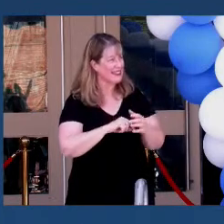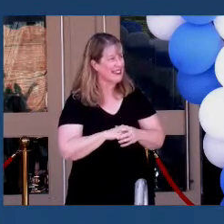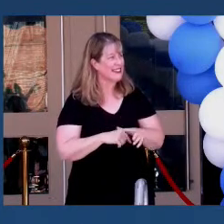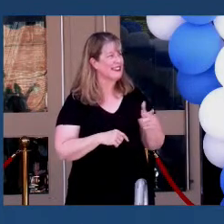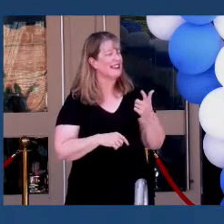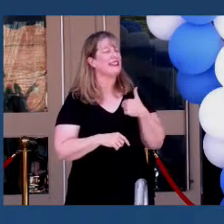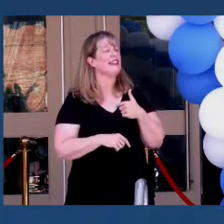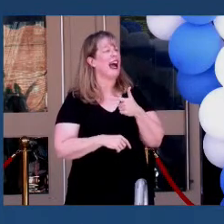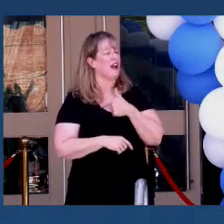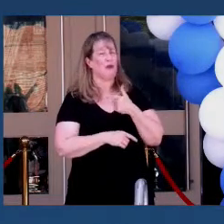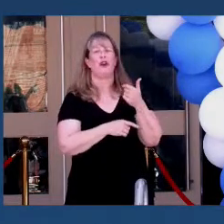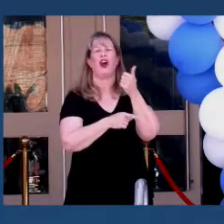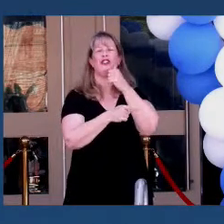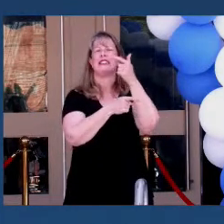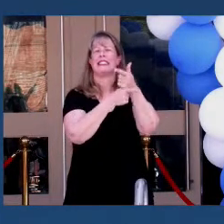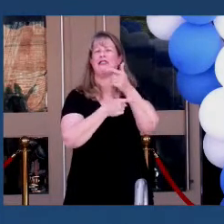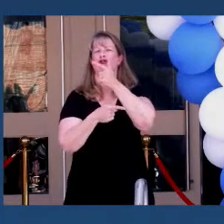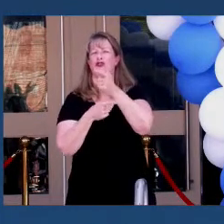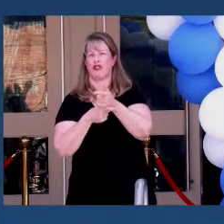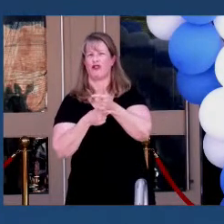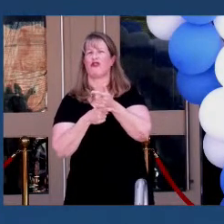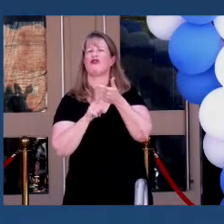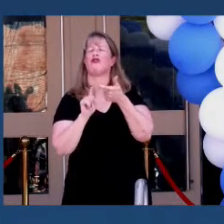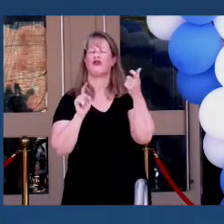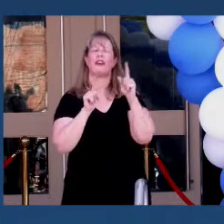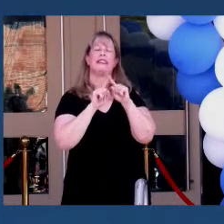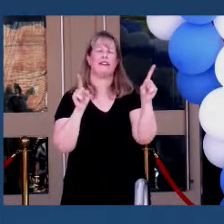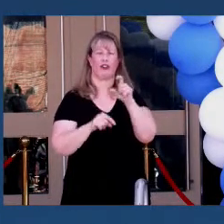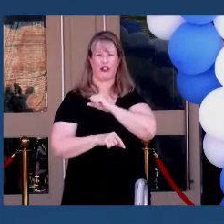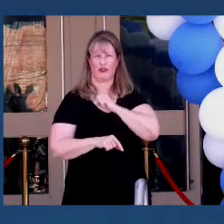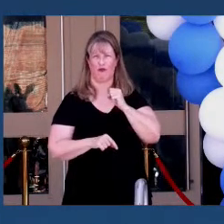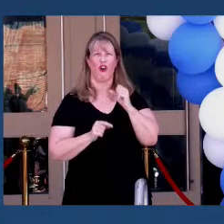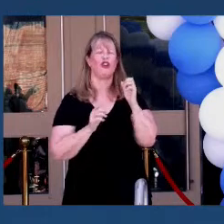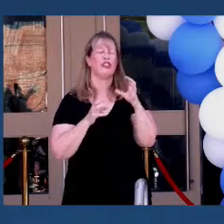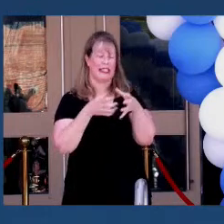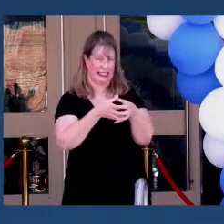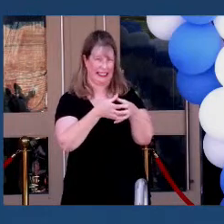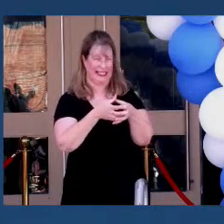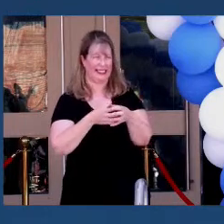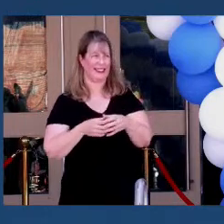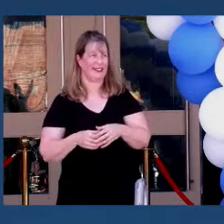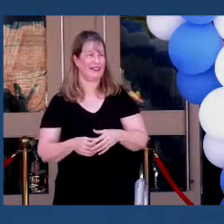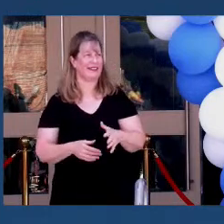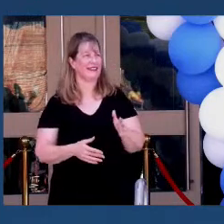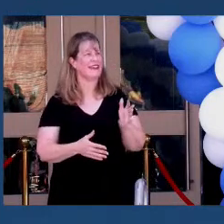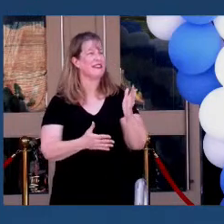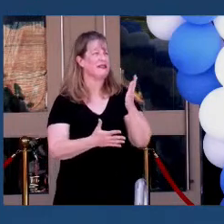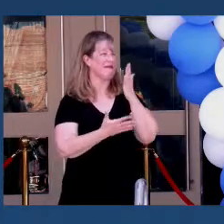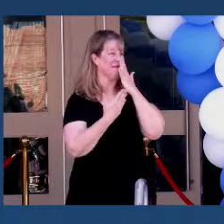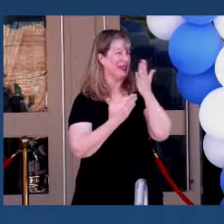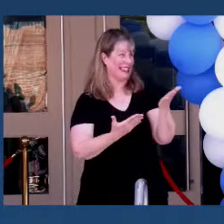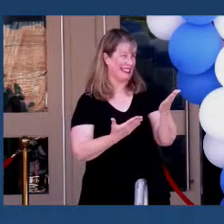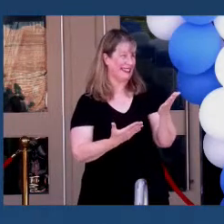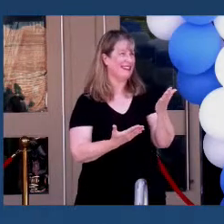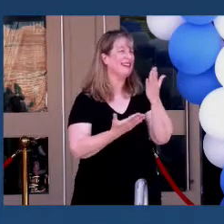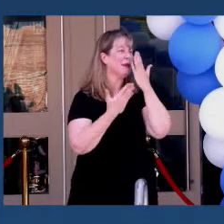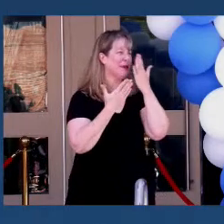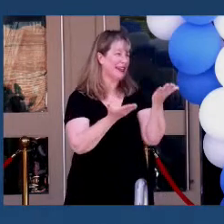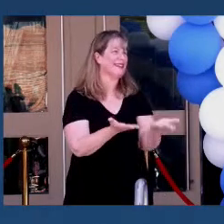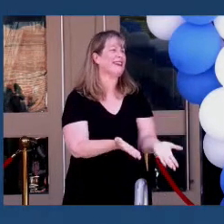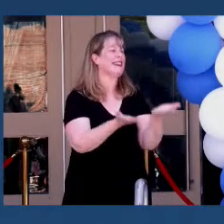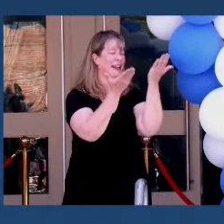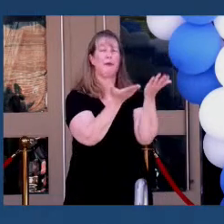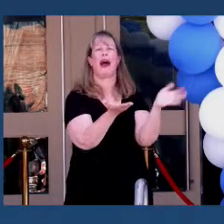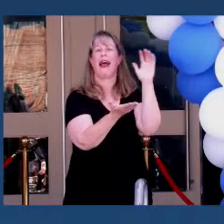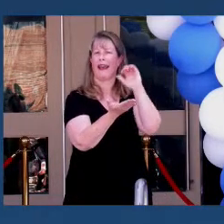are sisters in different sororities, but we're still sisters. And I appreciate you. So please, guys, stand up again